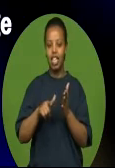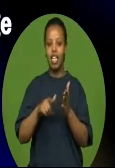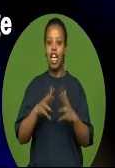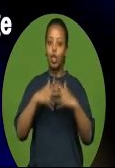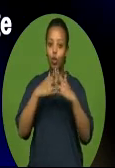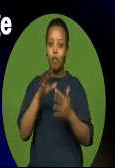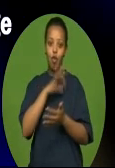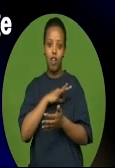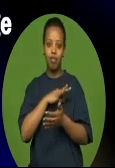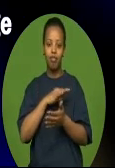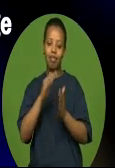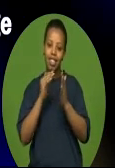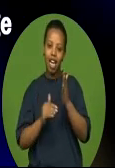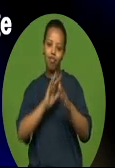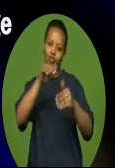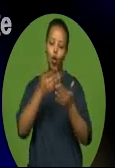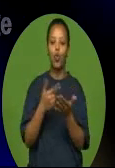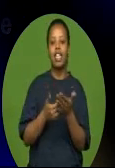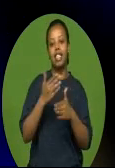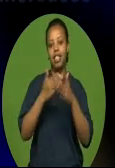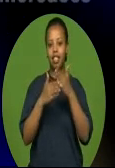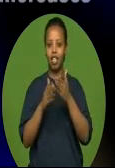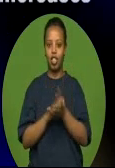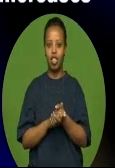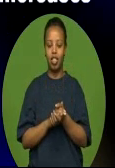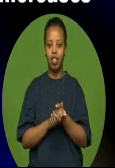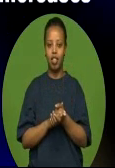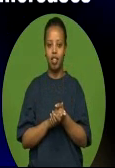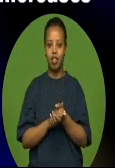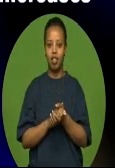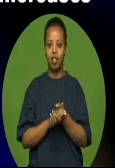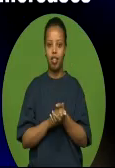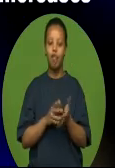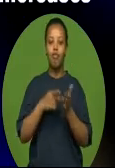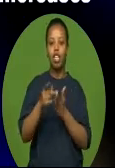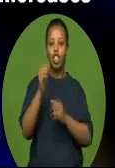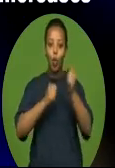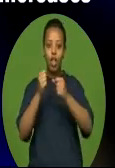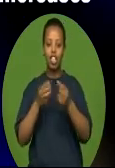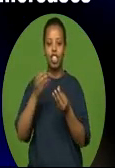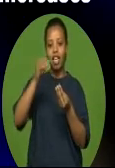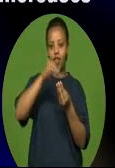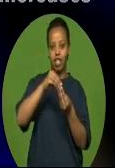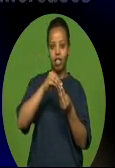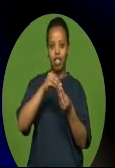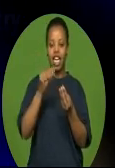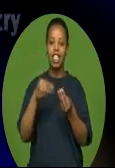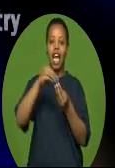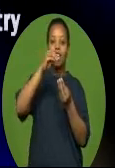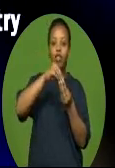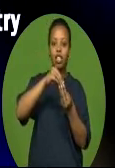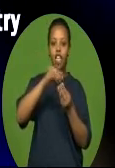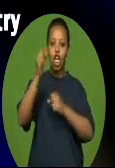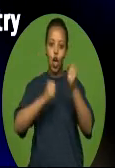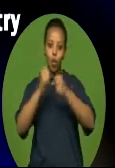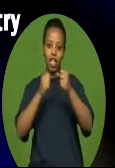Industrial profits decline throughout this stage. Price competition increases.